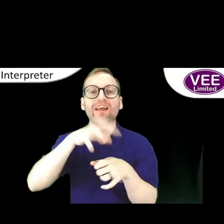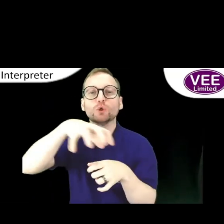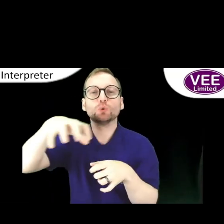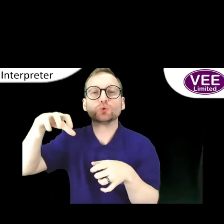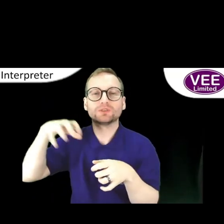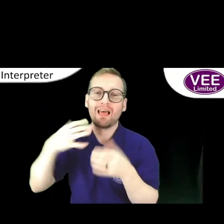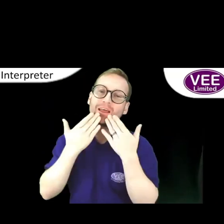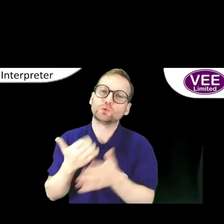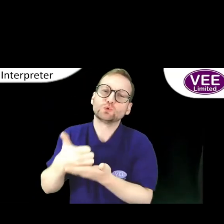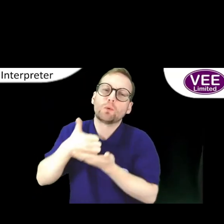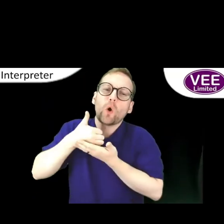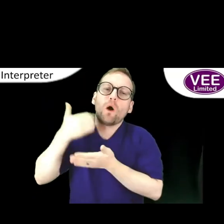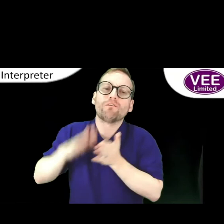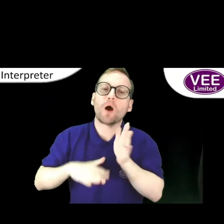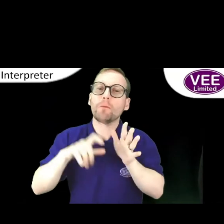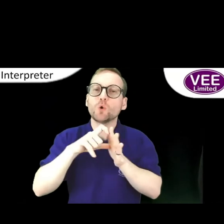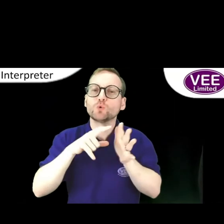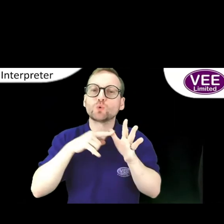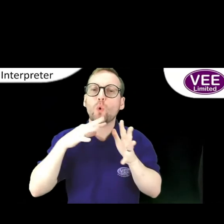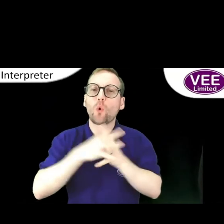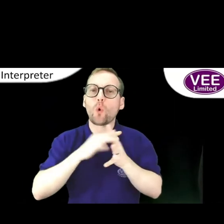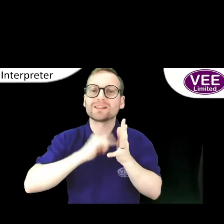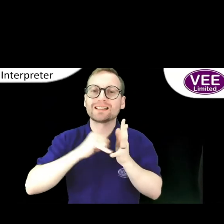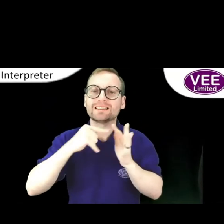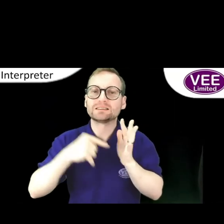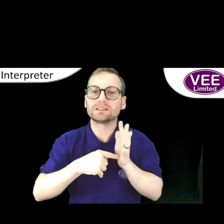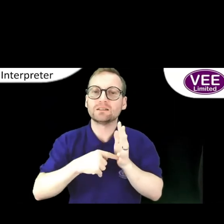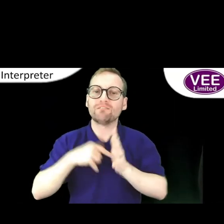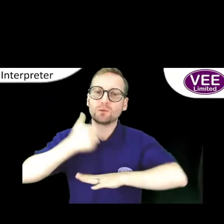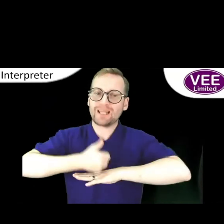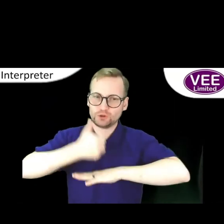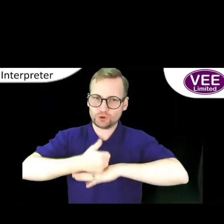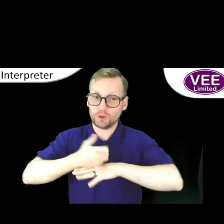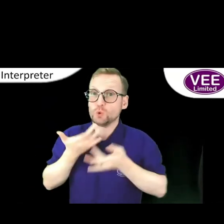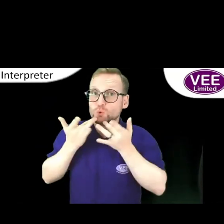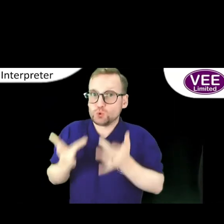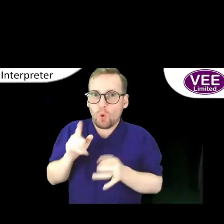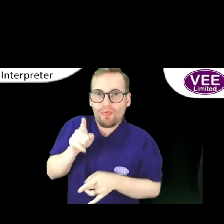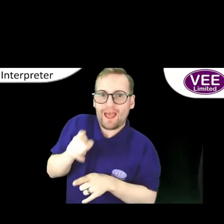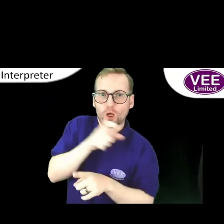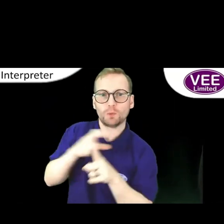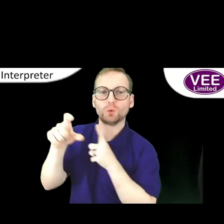thanks to the support of the Dorset Foundation, each display bespoke to that community.